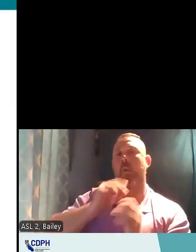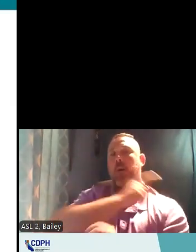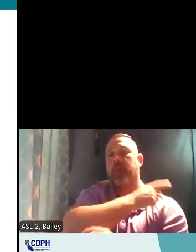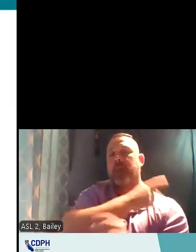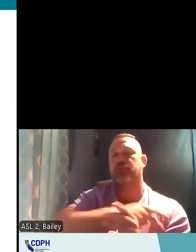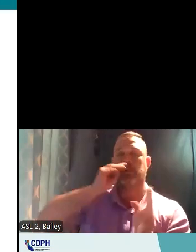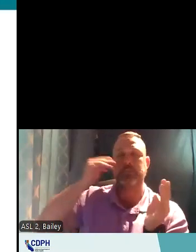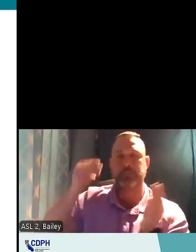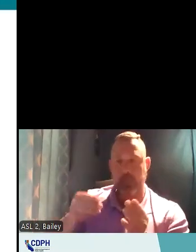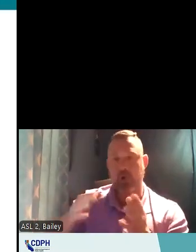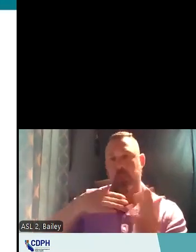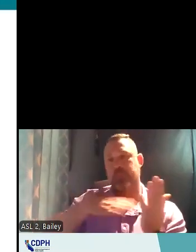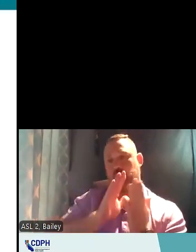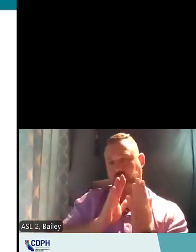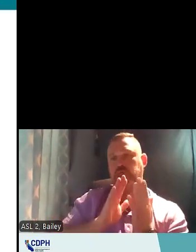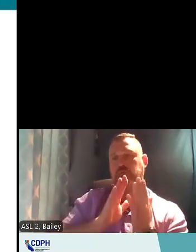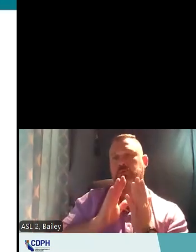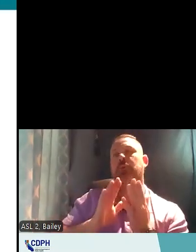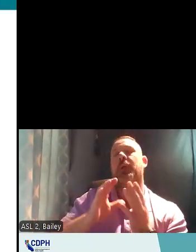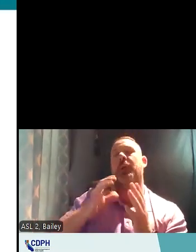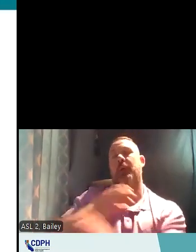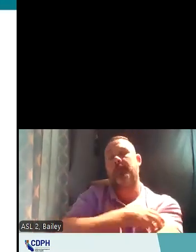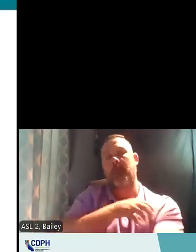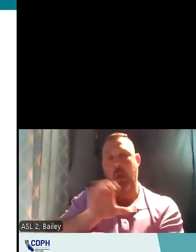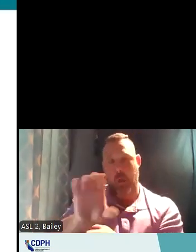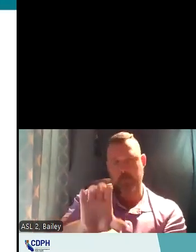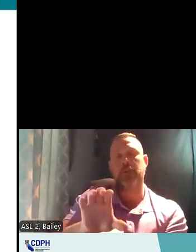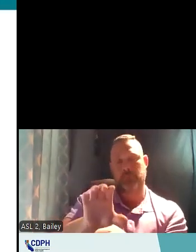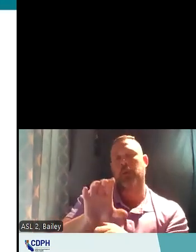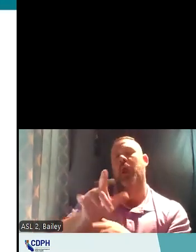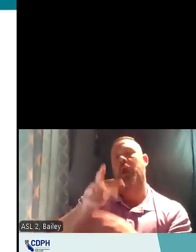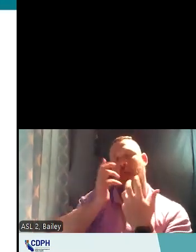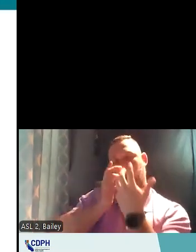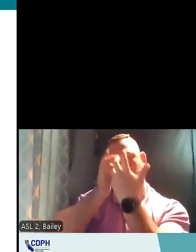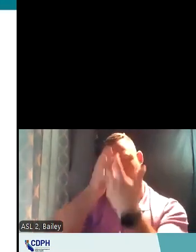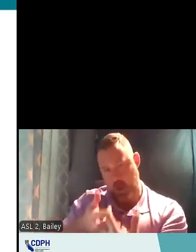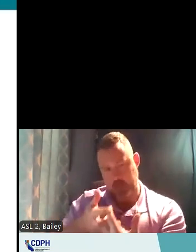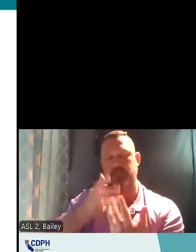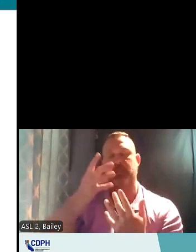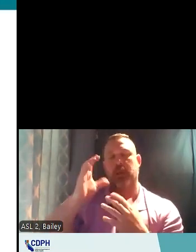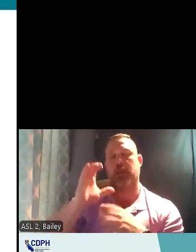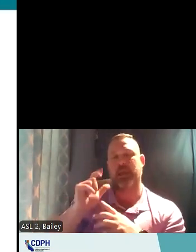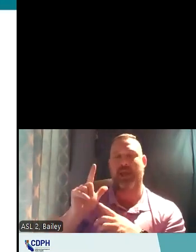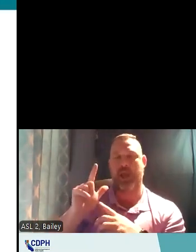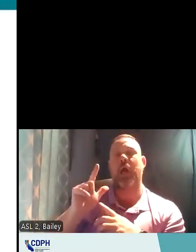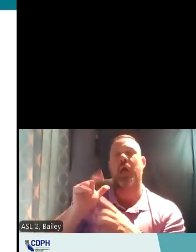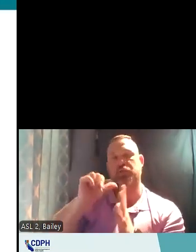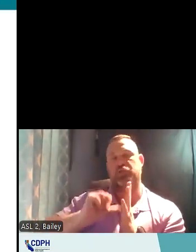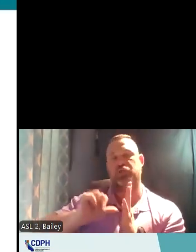patient-centered approach and builds patient empowerment, which also aligns with the California Surgeon General's current